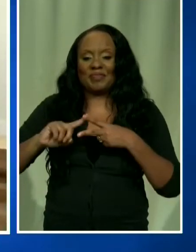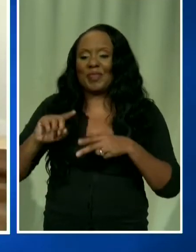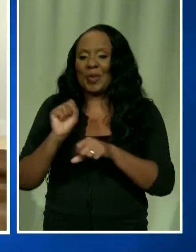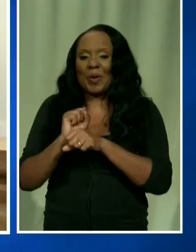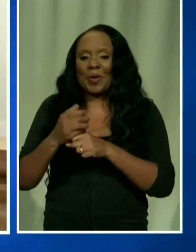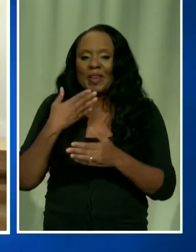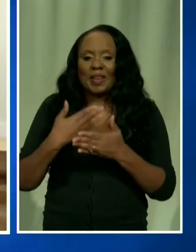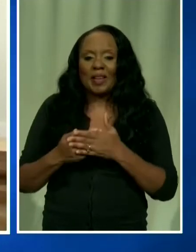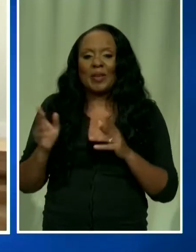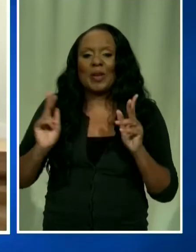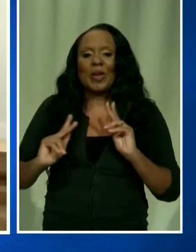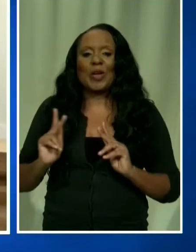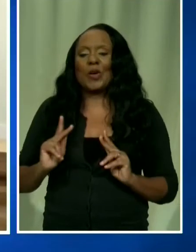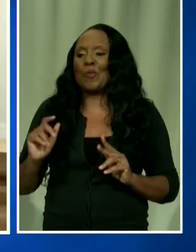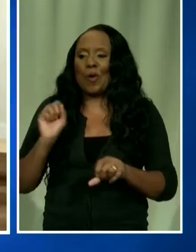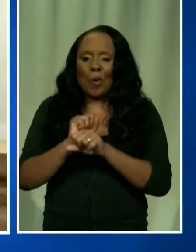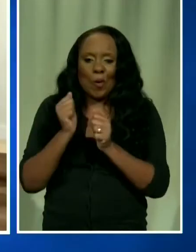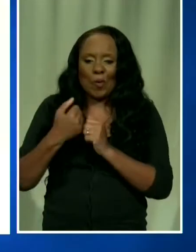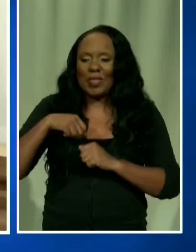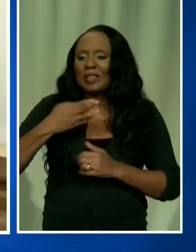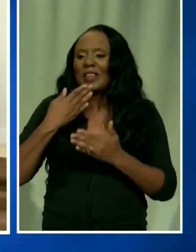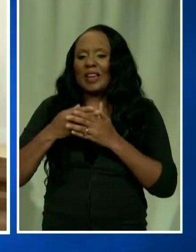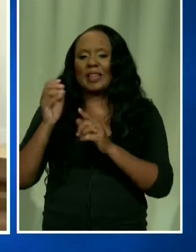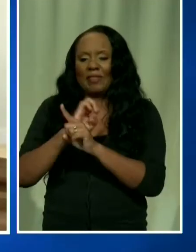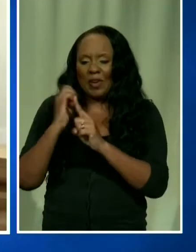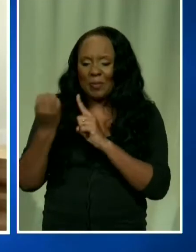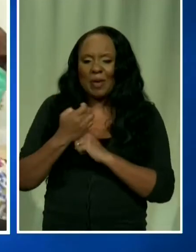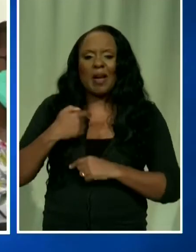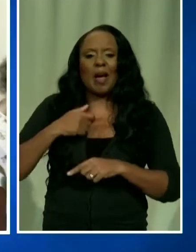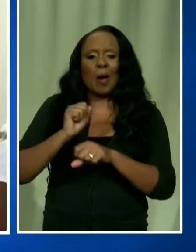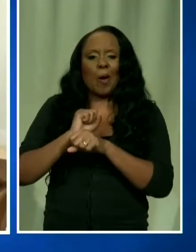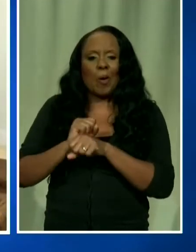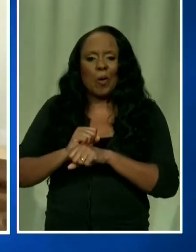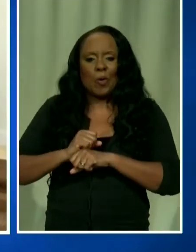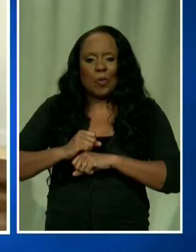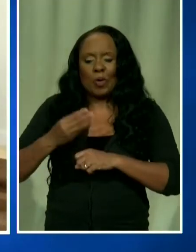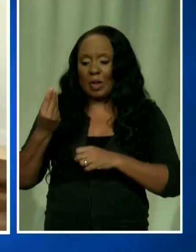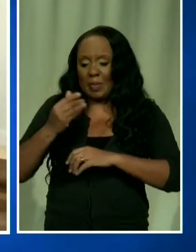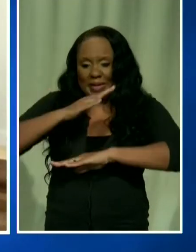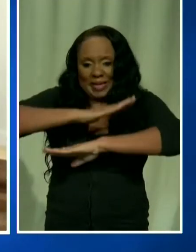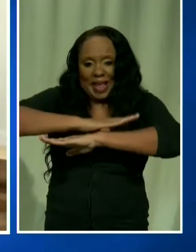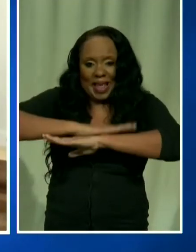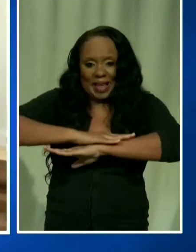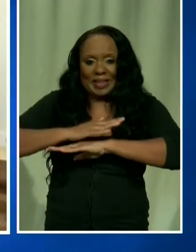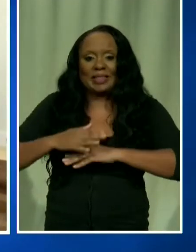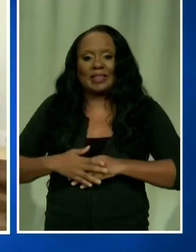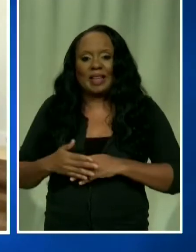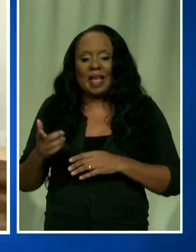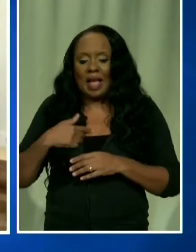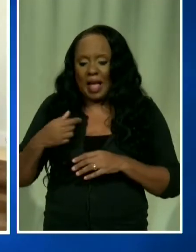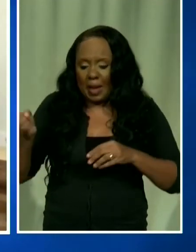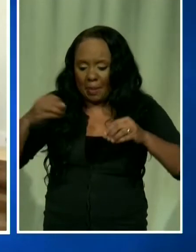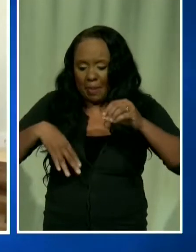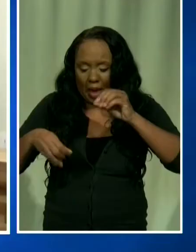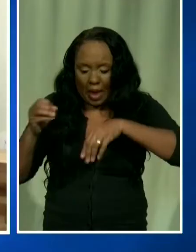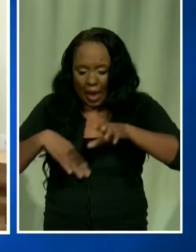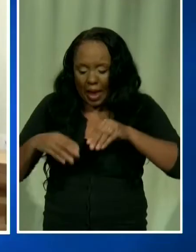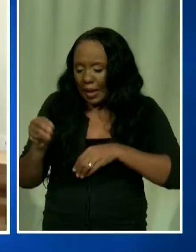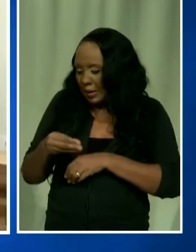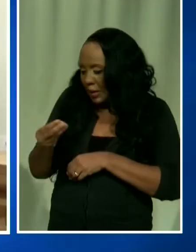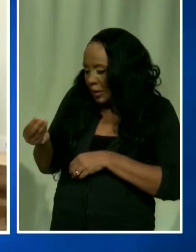everybody is cooperative, and it's a good work environment. I work behind the cash desk, and what I do, I buy the items and I give the cashier the